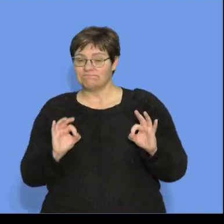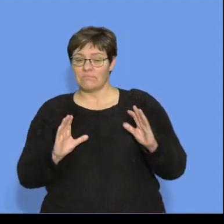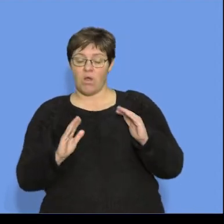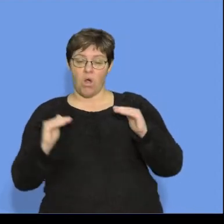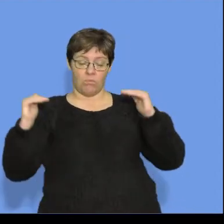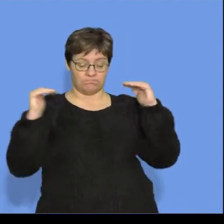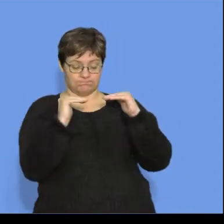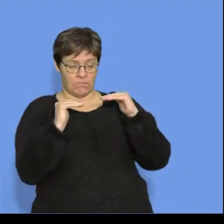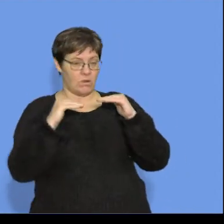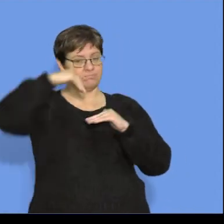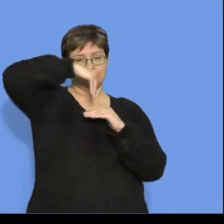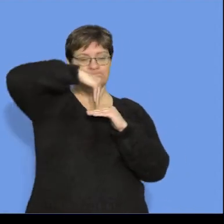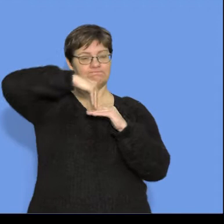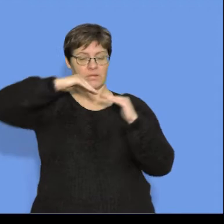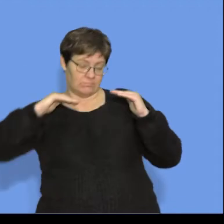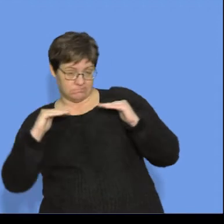orientation.